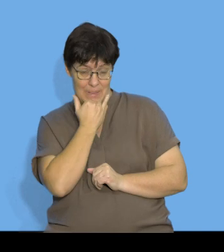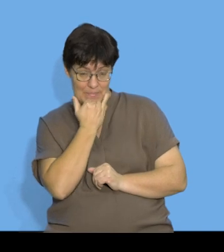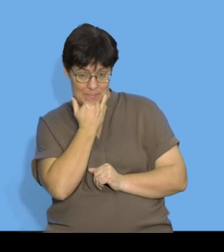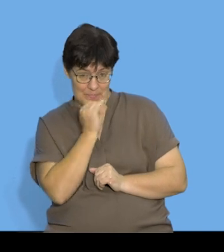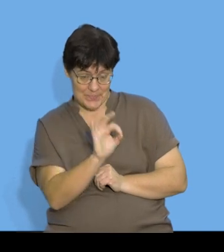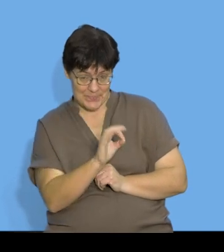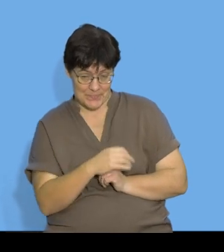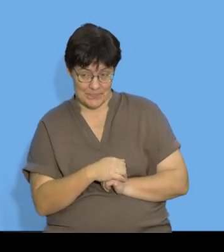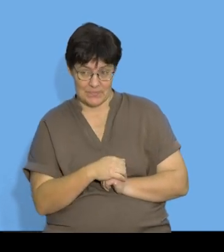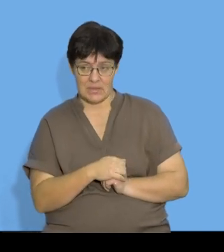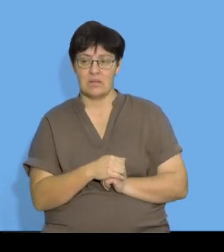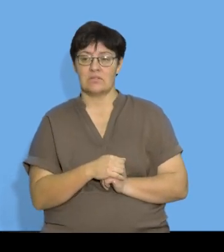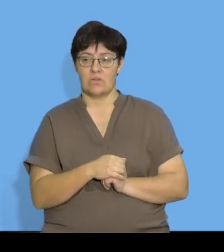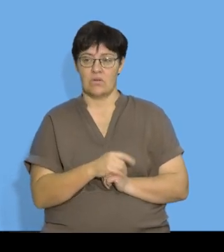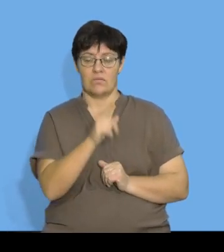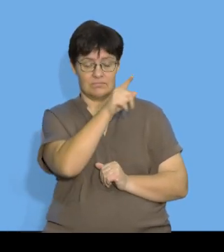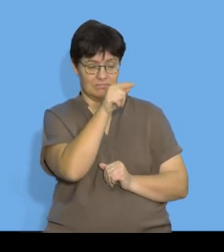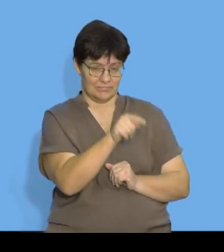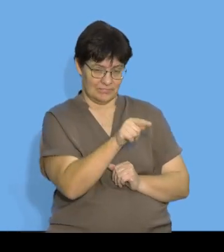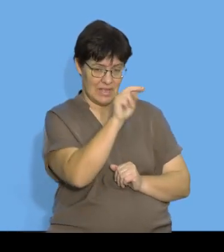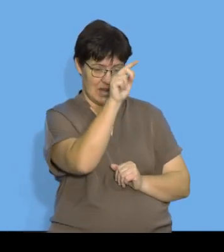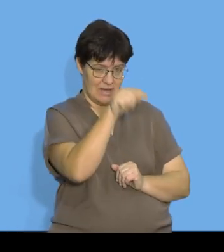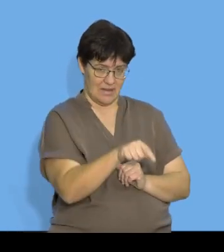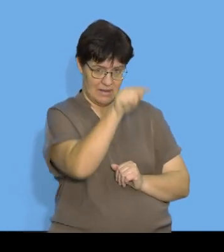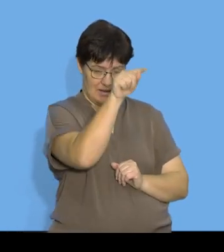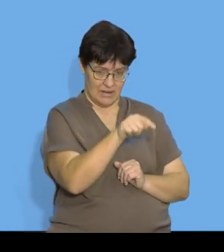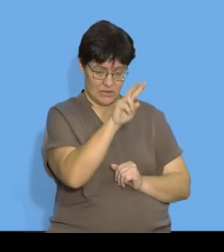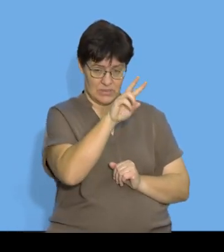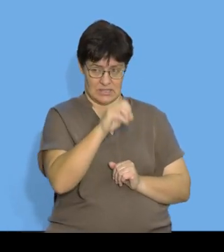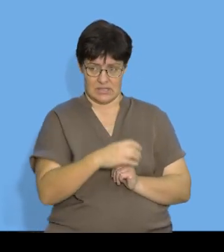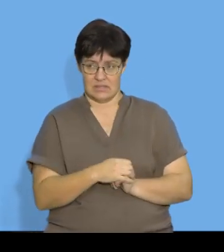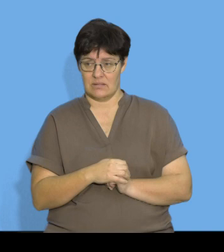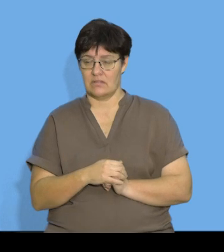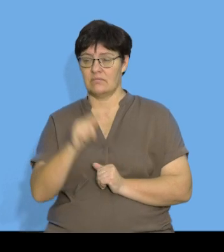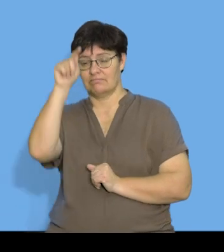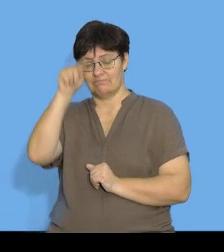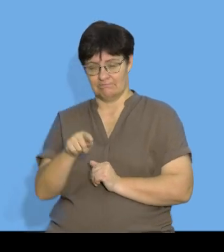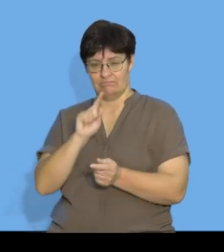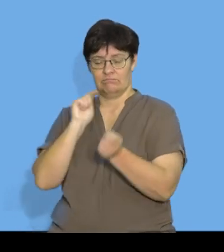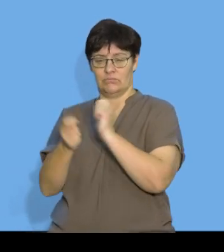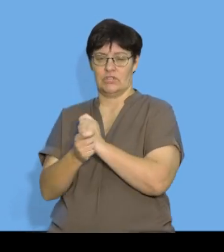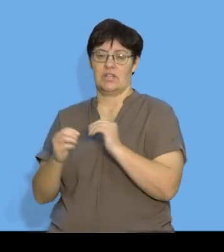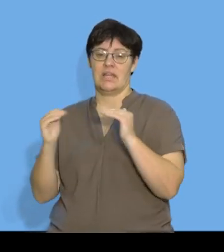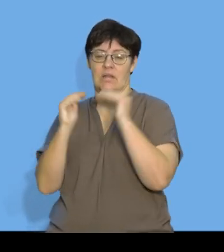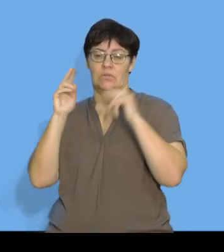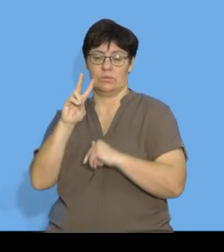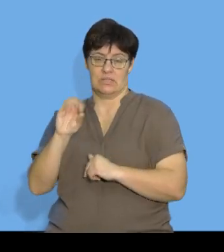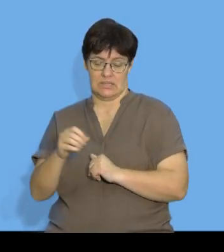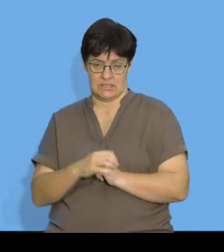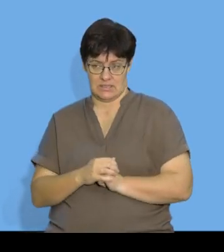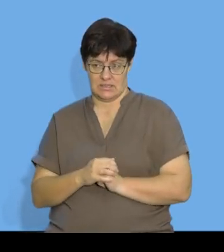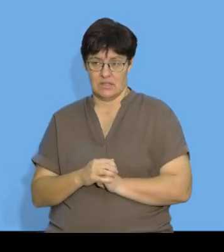happy with what I've done. I've used the subscript of n being 20, and I've substituted n is equal to